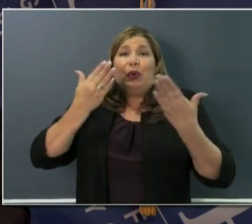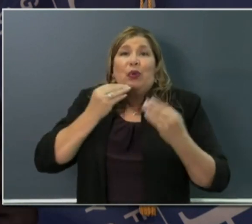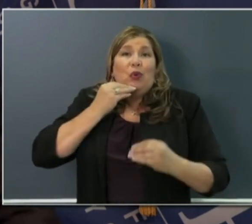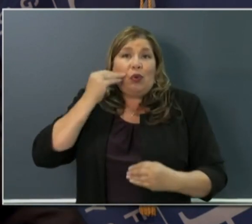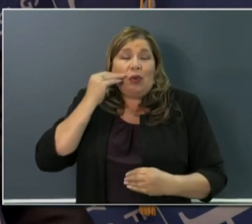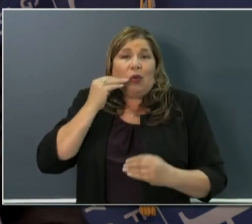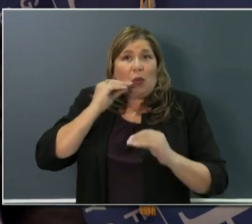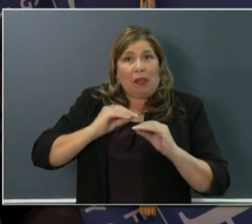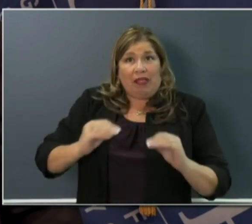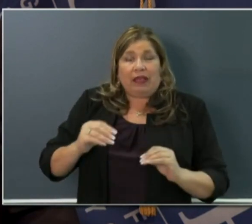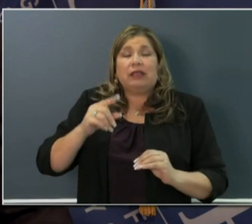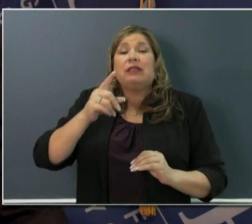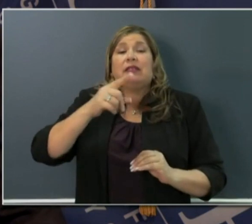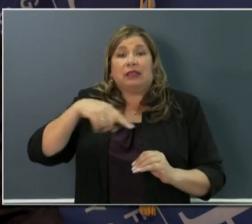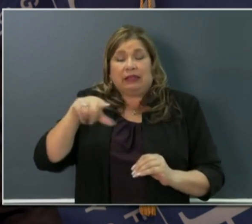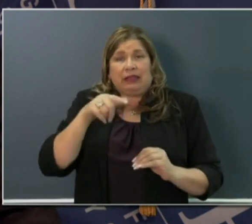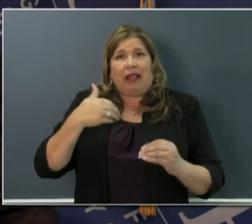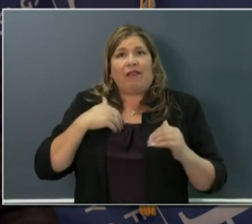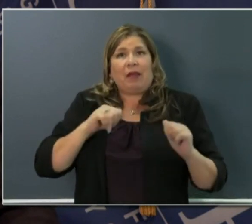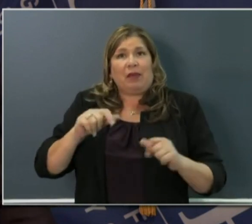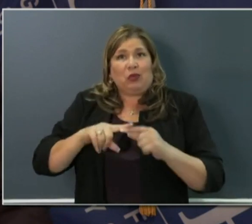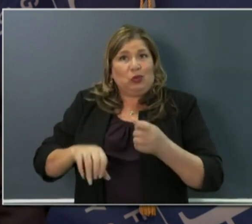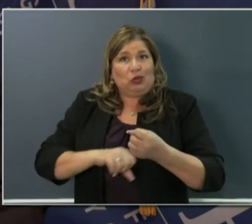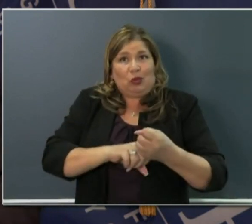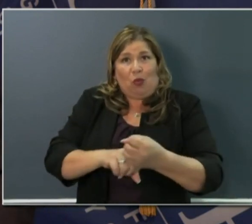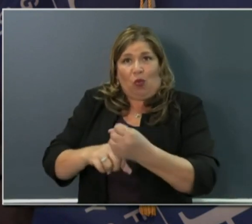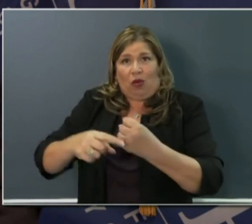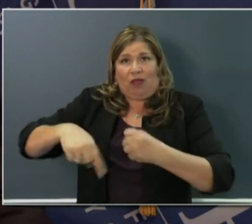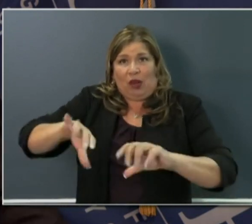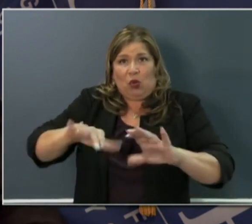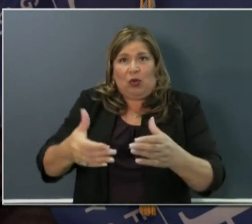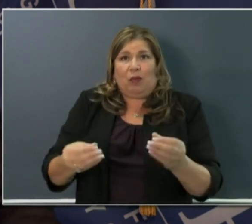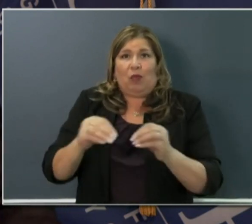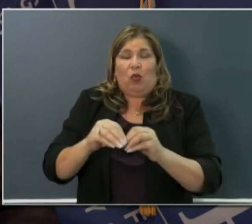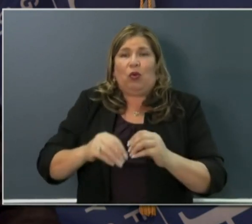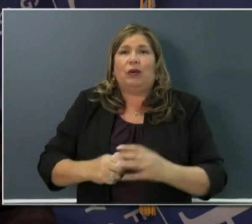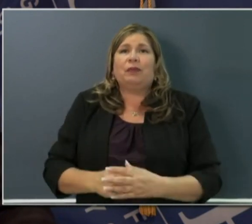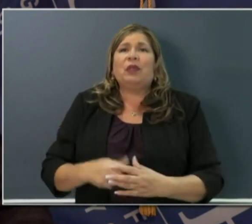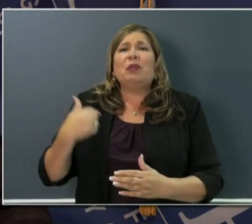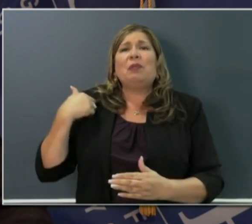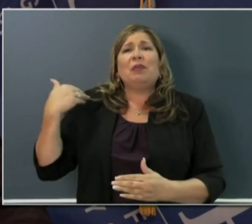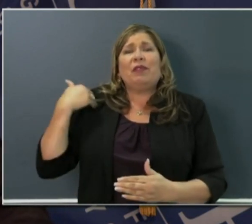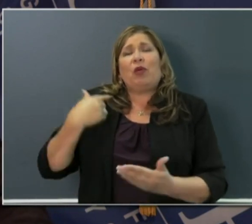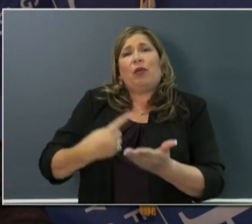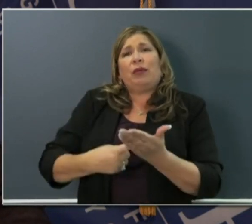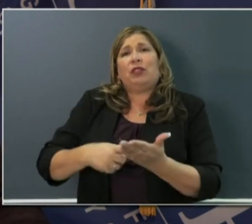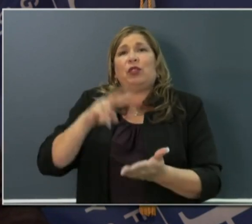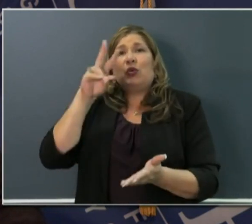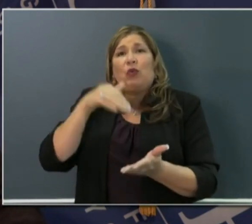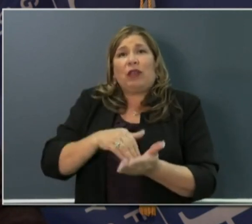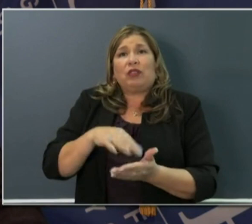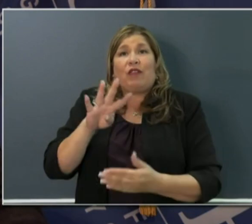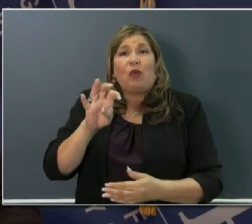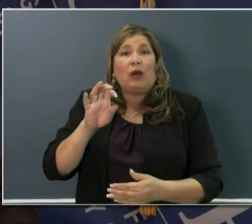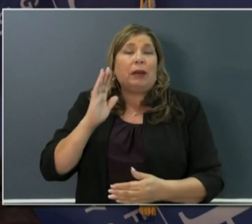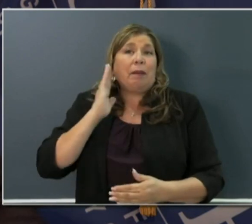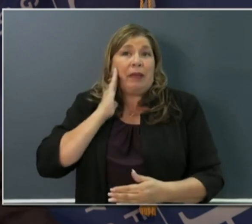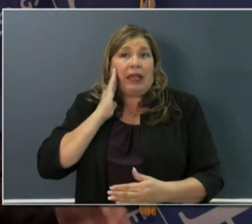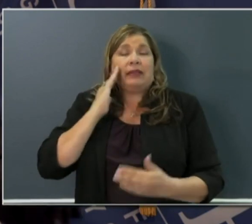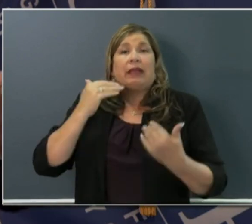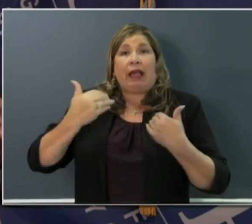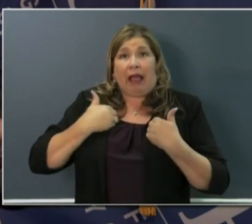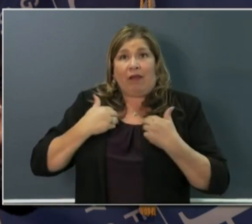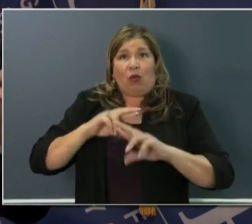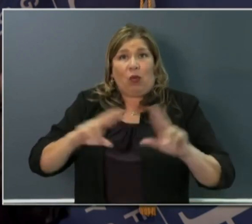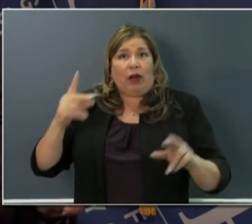to get more support and resources. We talked about 2,400 beds that were made available for homeless